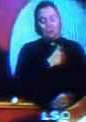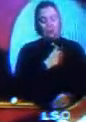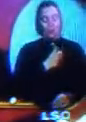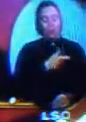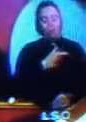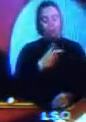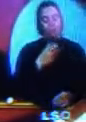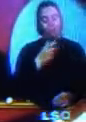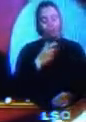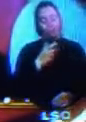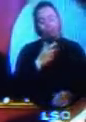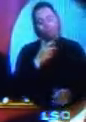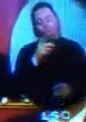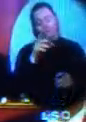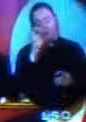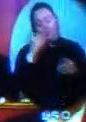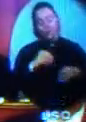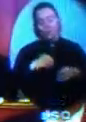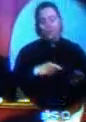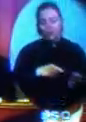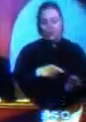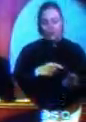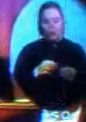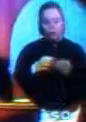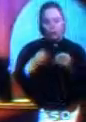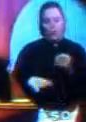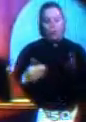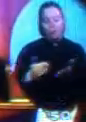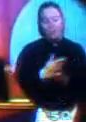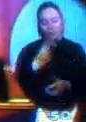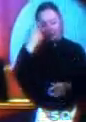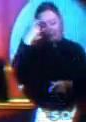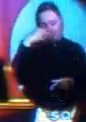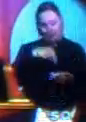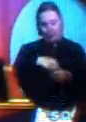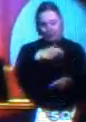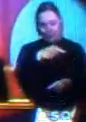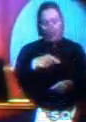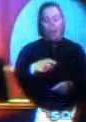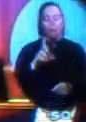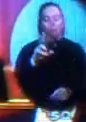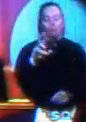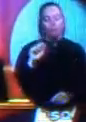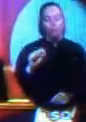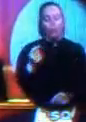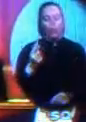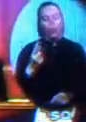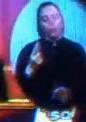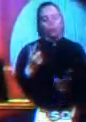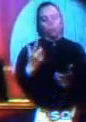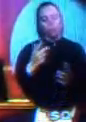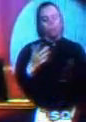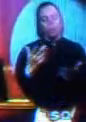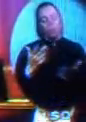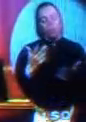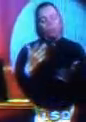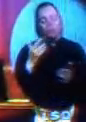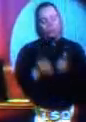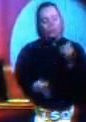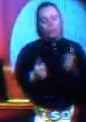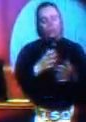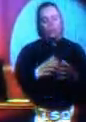wants. This is going to cost a lot of money because the mission was supposed to end